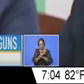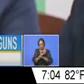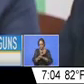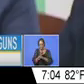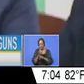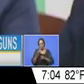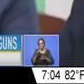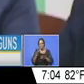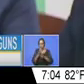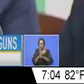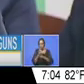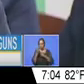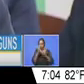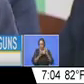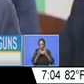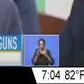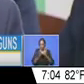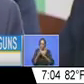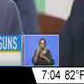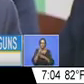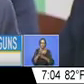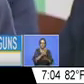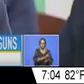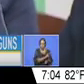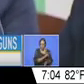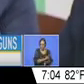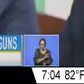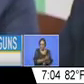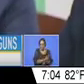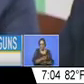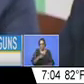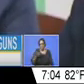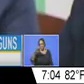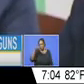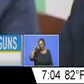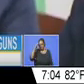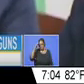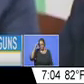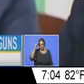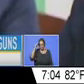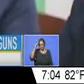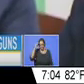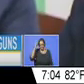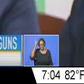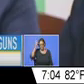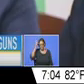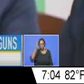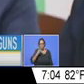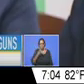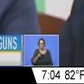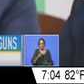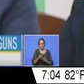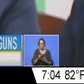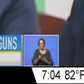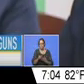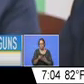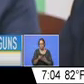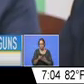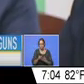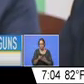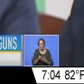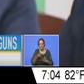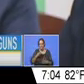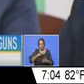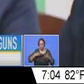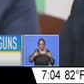drugs fueled by an active demand and a constant threat is a constant threat to our national security and development. Our